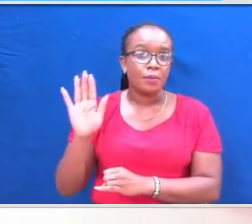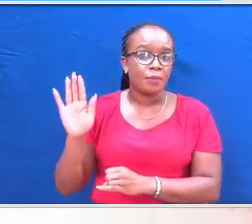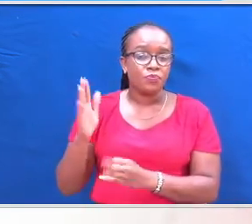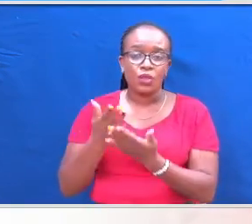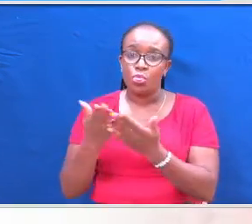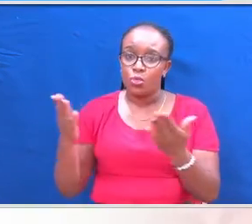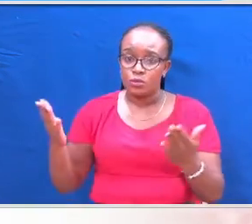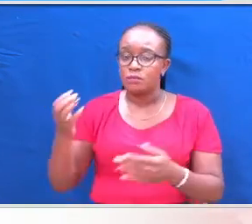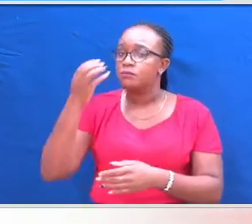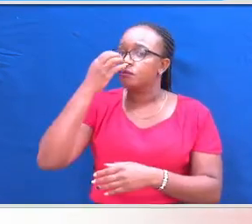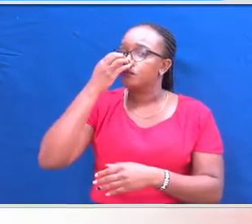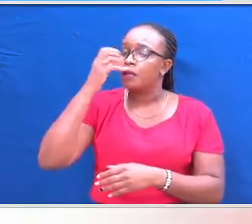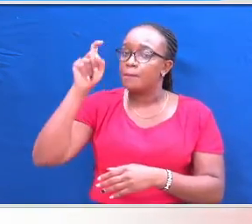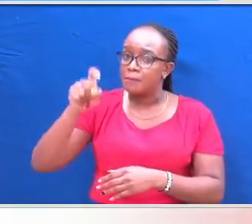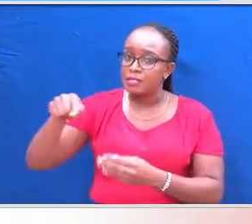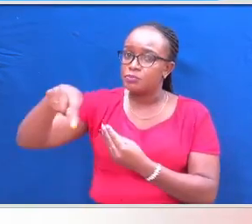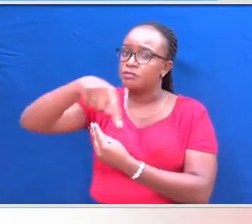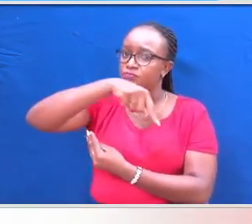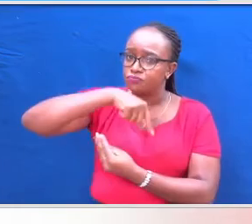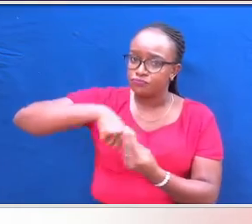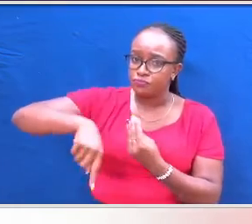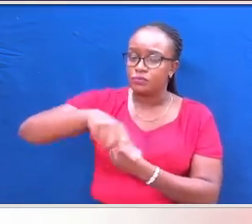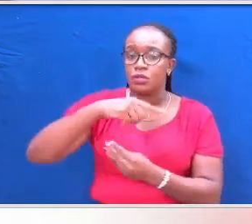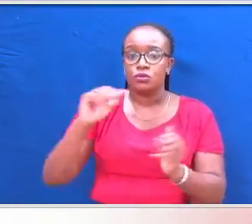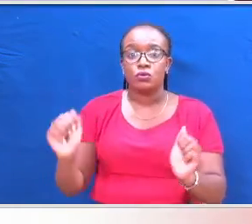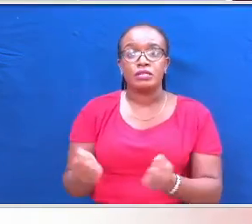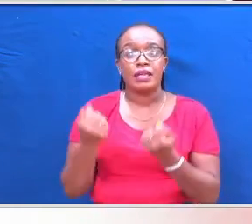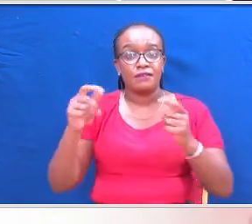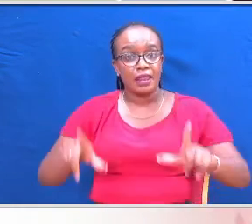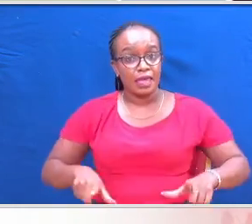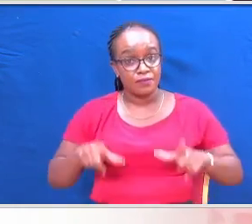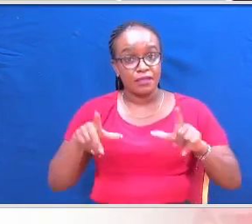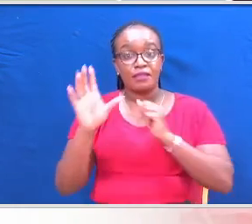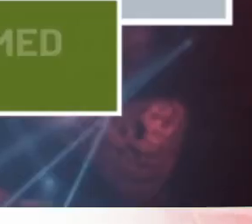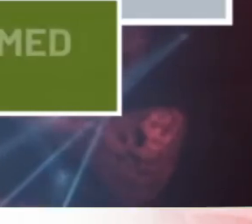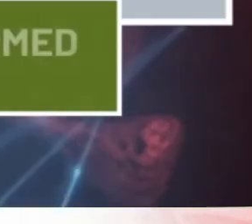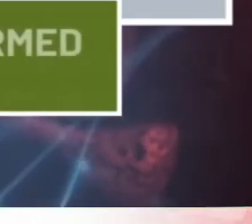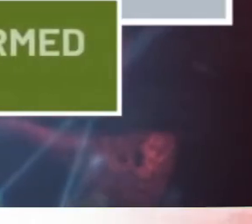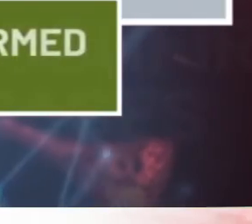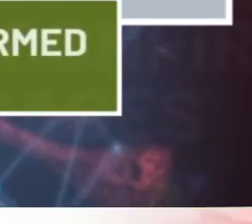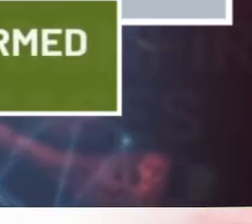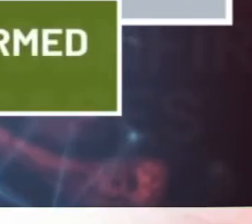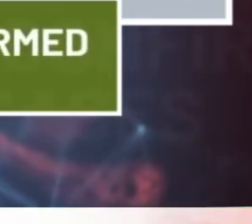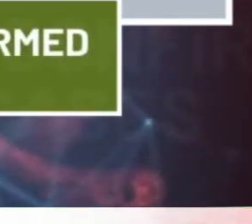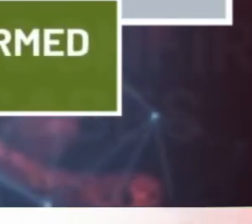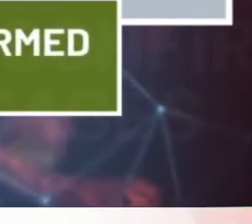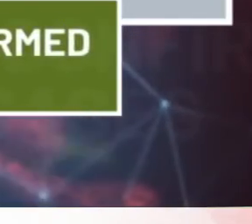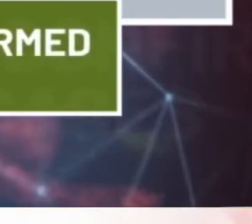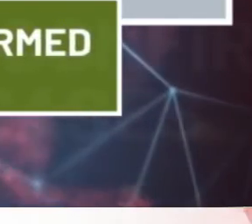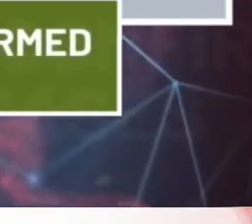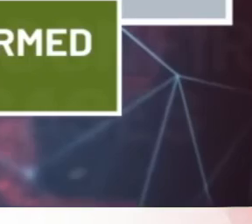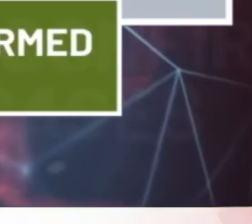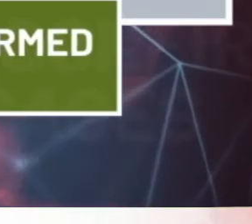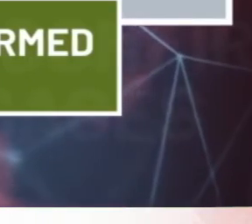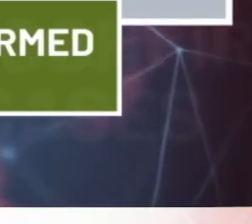are supposed to be in circulation so that they can save lives. Meanwhile, the country has today recorded a total of 1,091